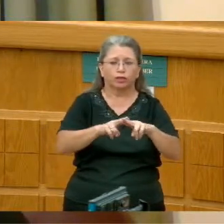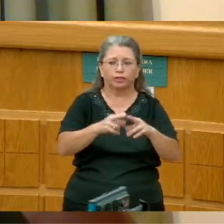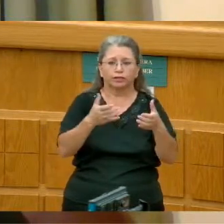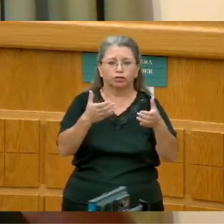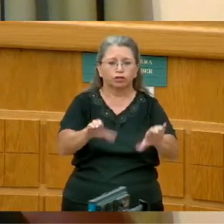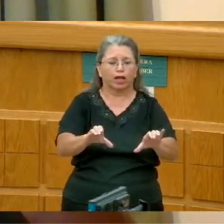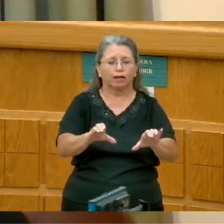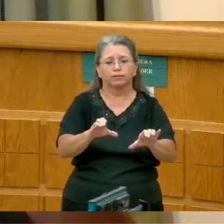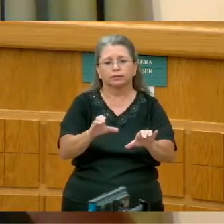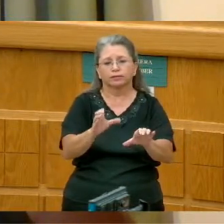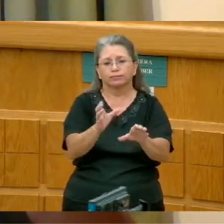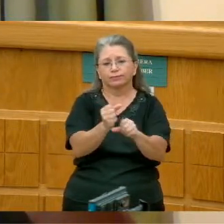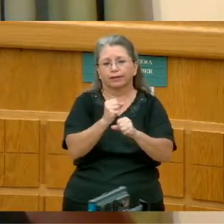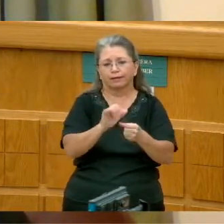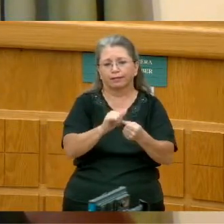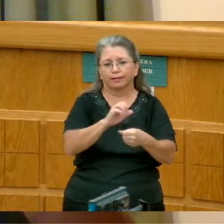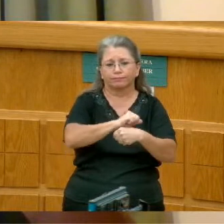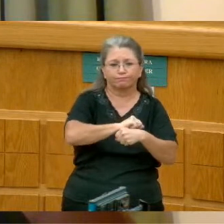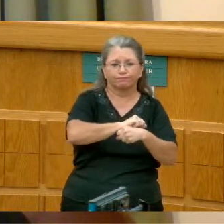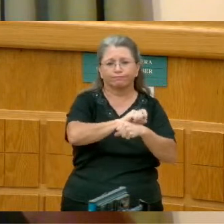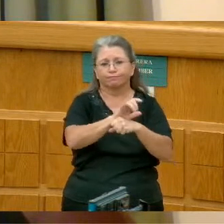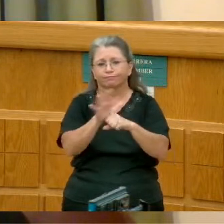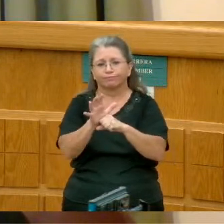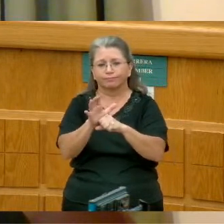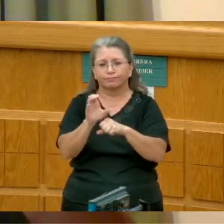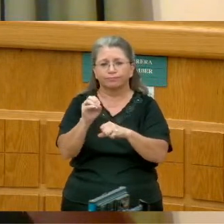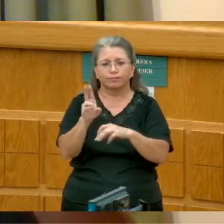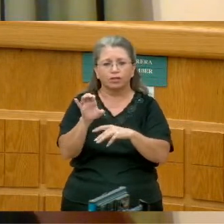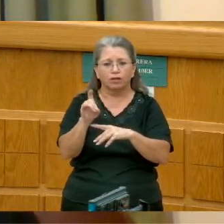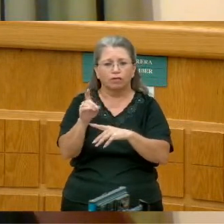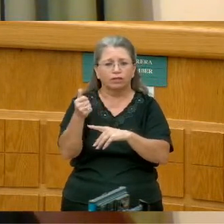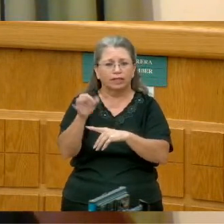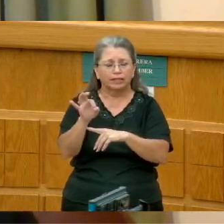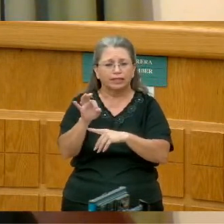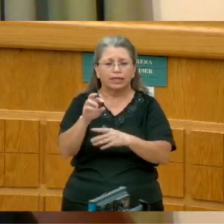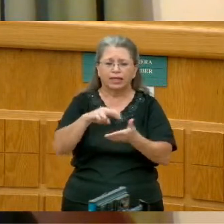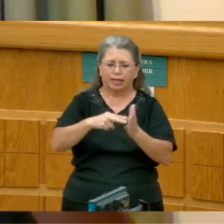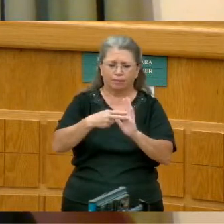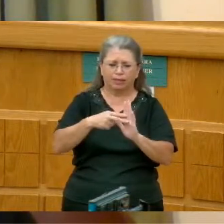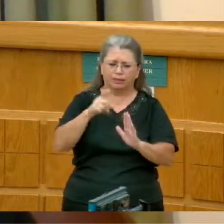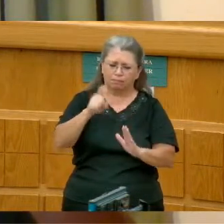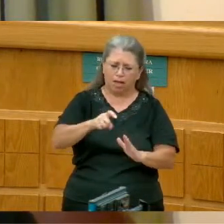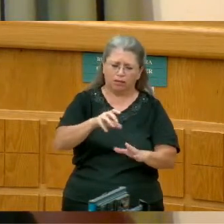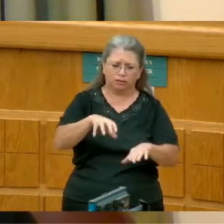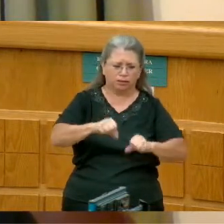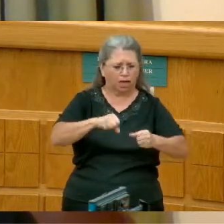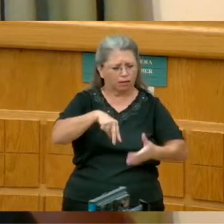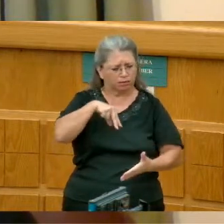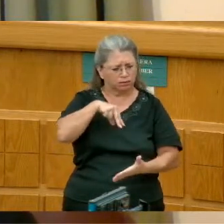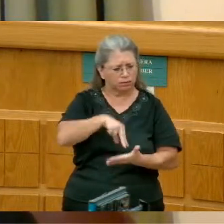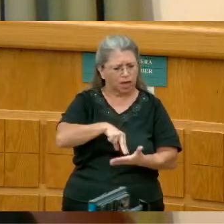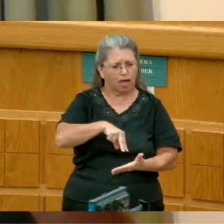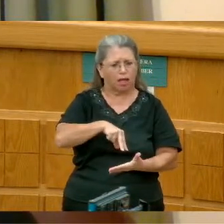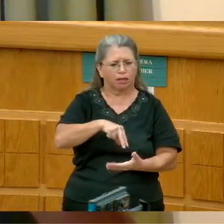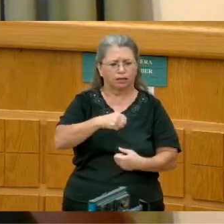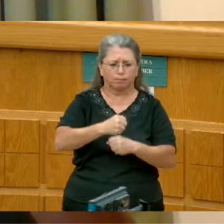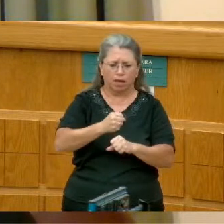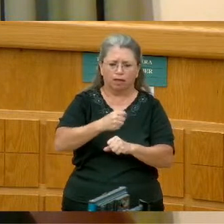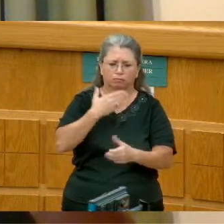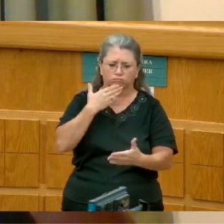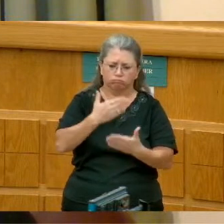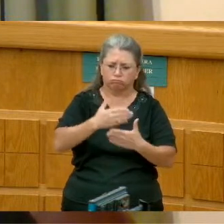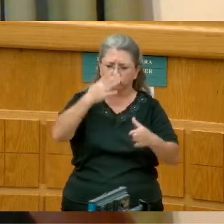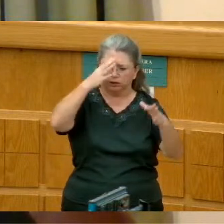contracting COVID-19. It means that we must take a stand and make a conscious decision to take all